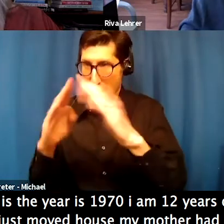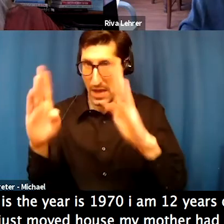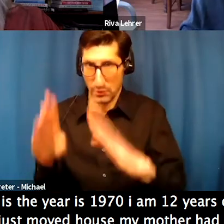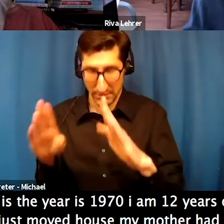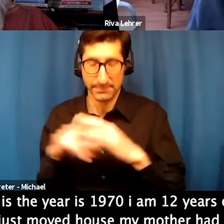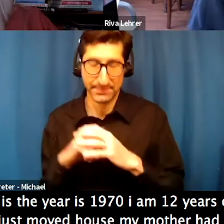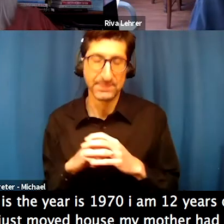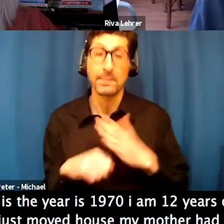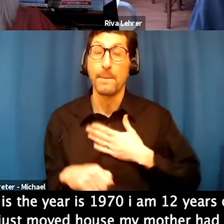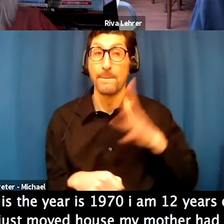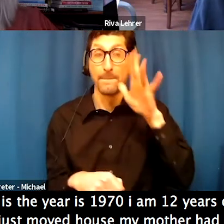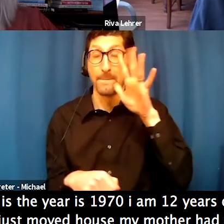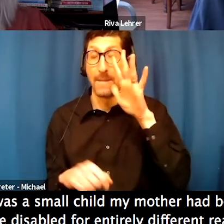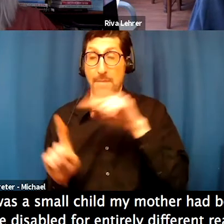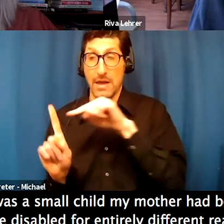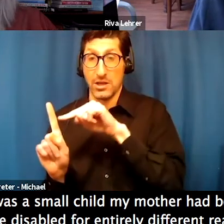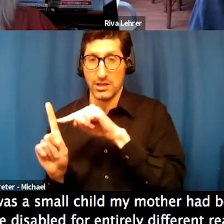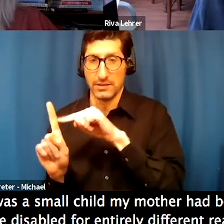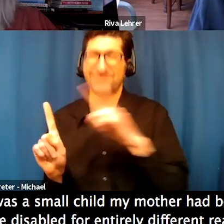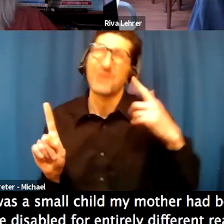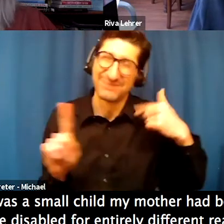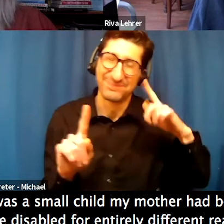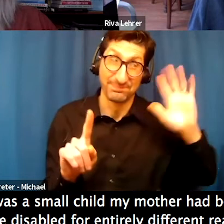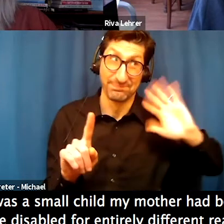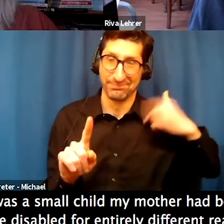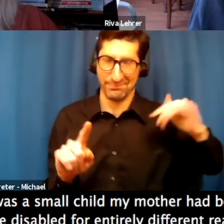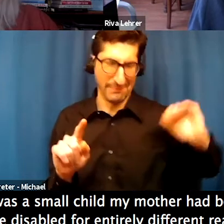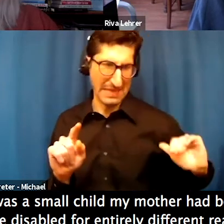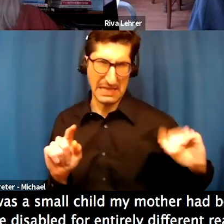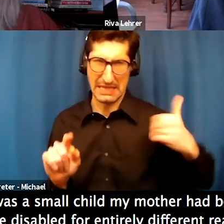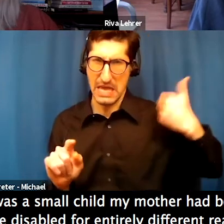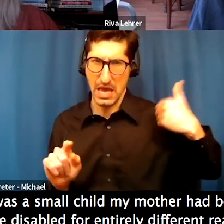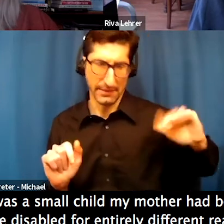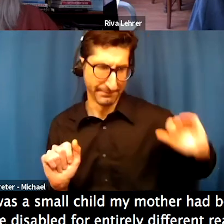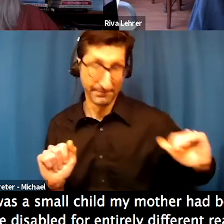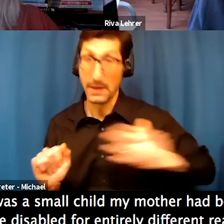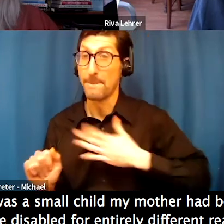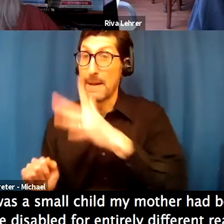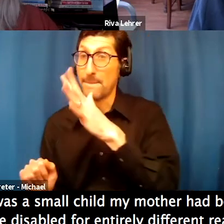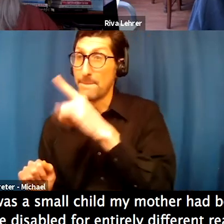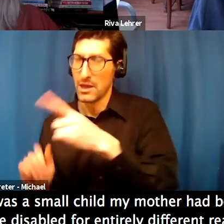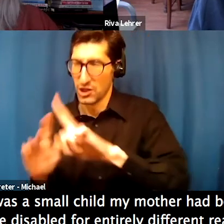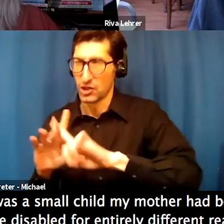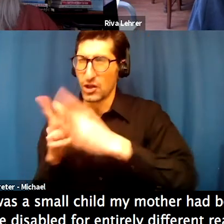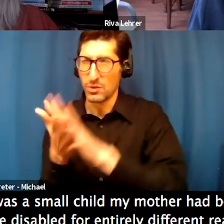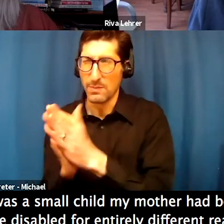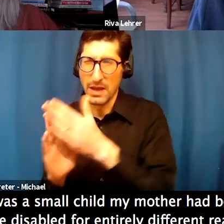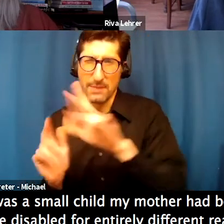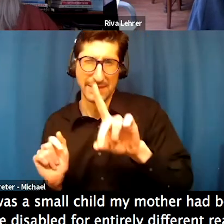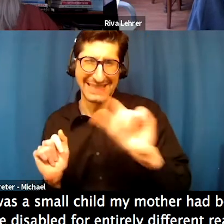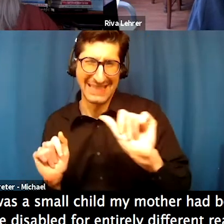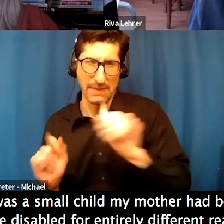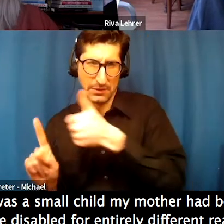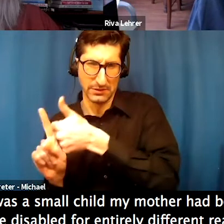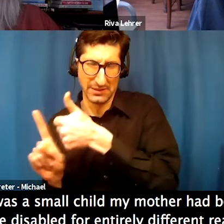had, starting when I was a small child. My mother had begun to become disabled for